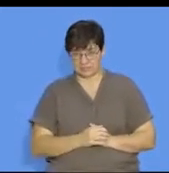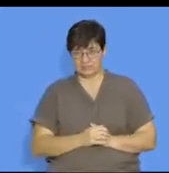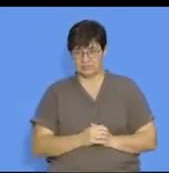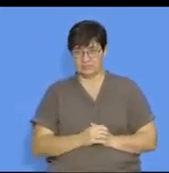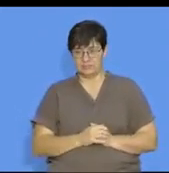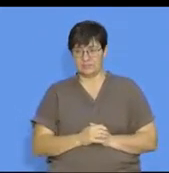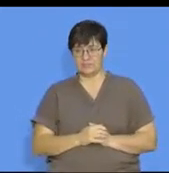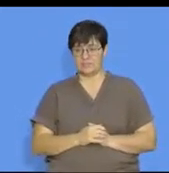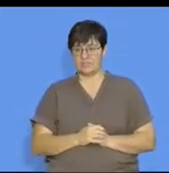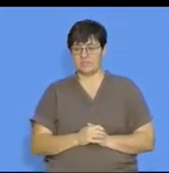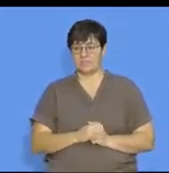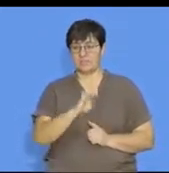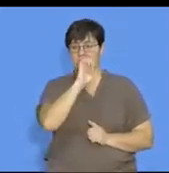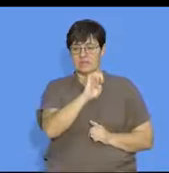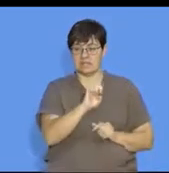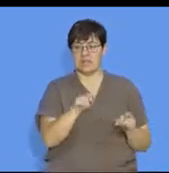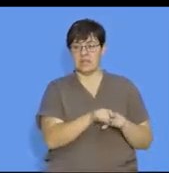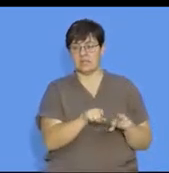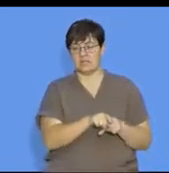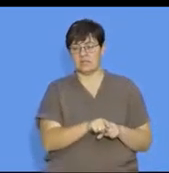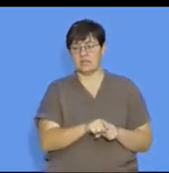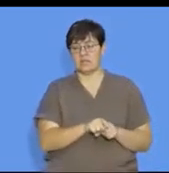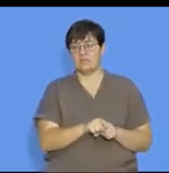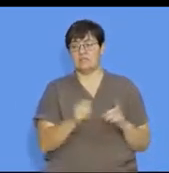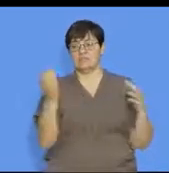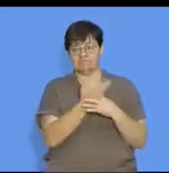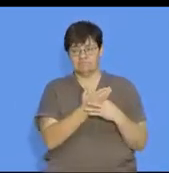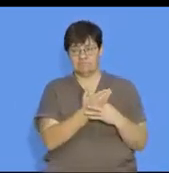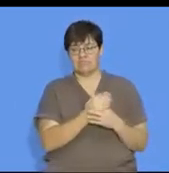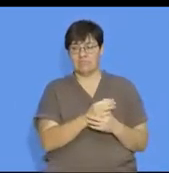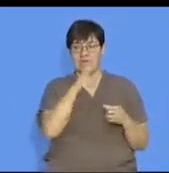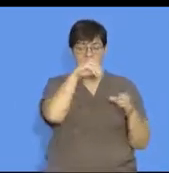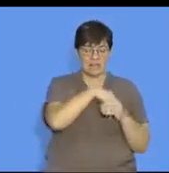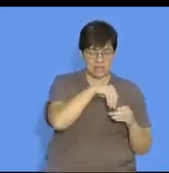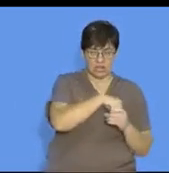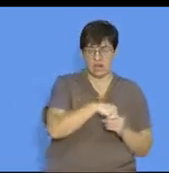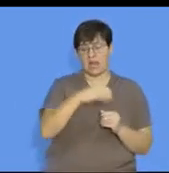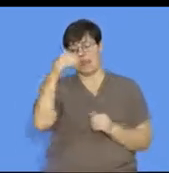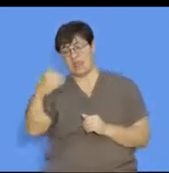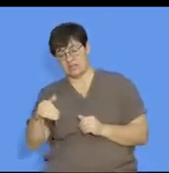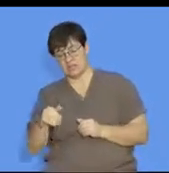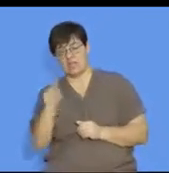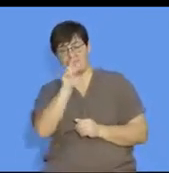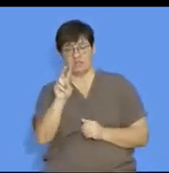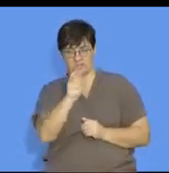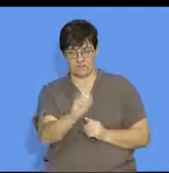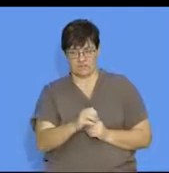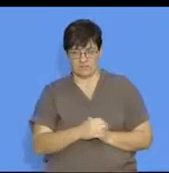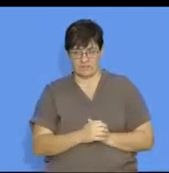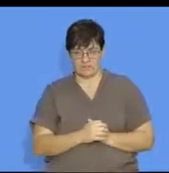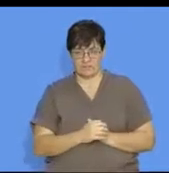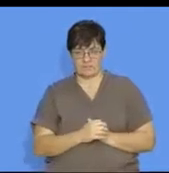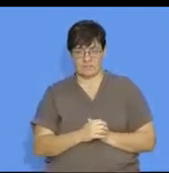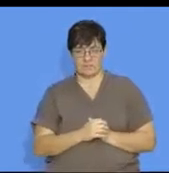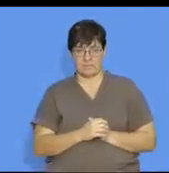is dissipated by the battery per coulomb of charge, is actually split between internal and external voltage or